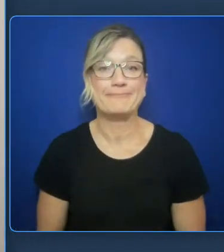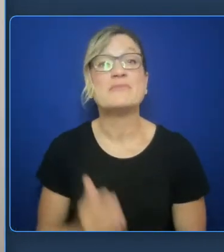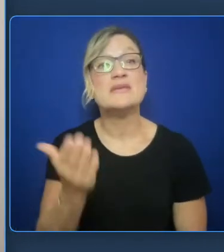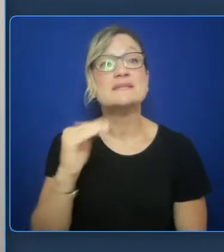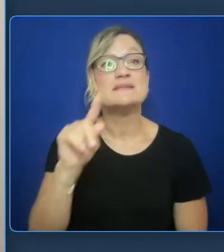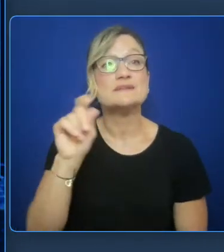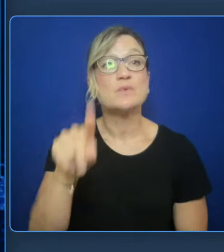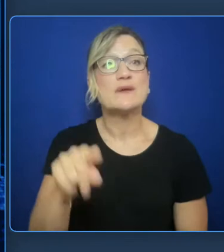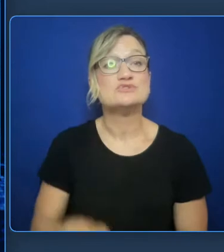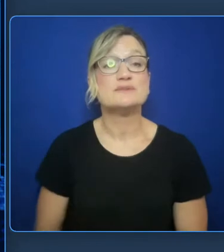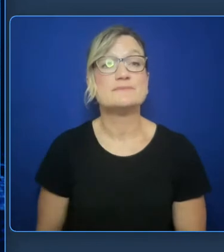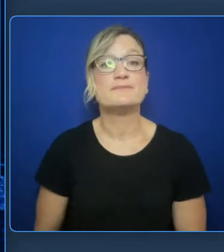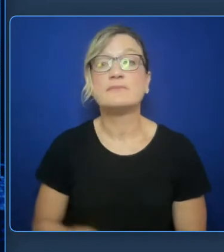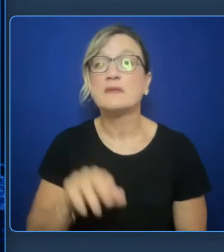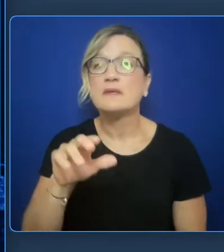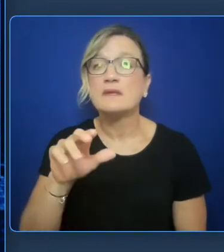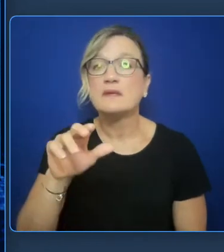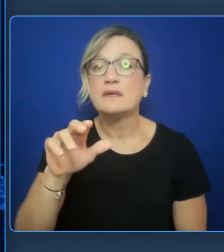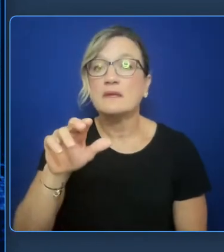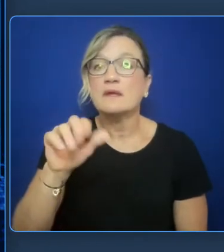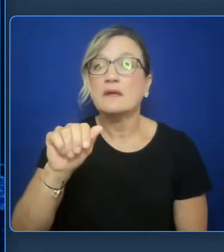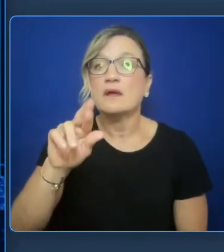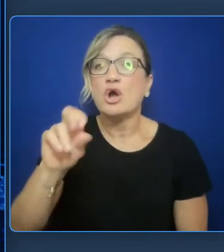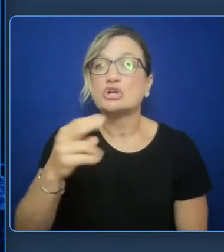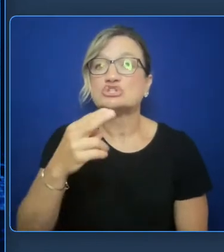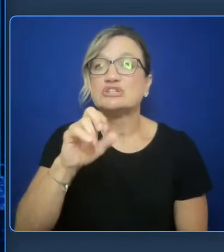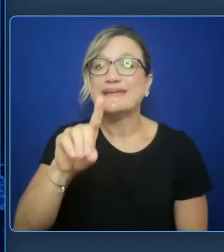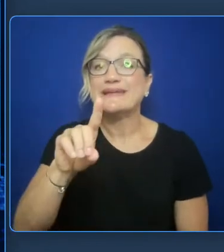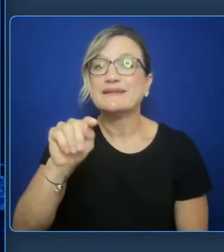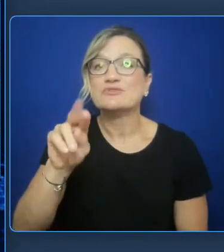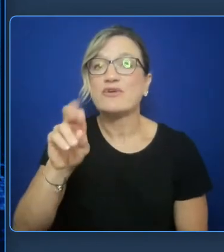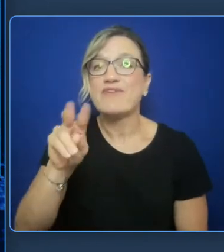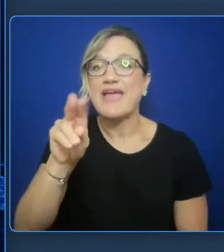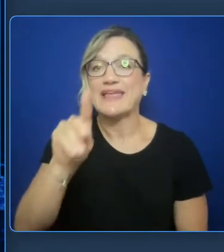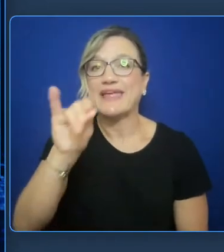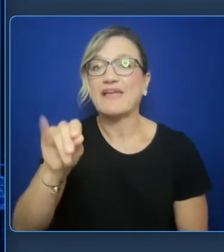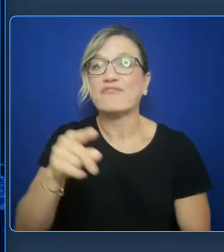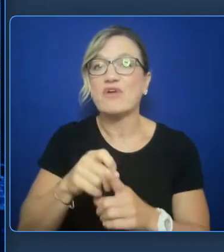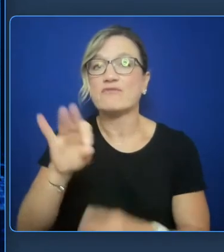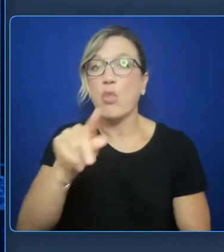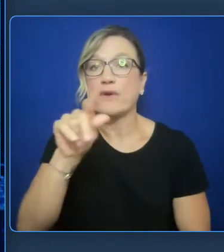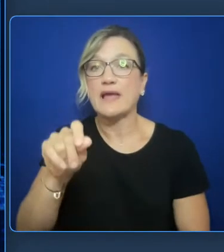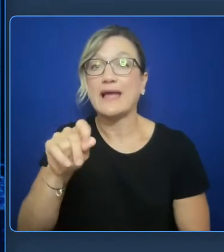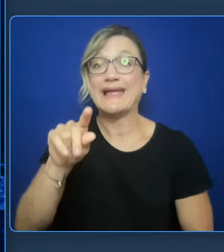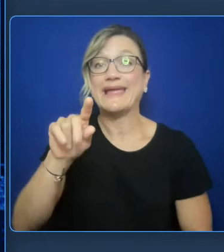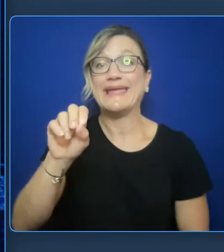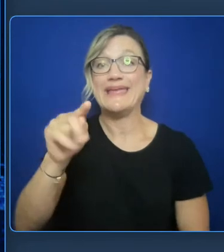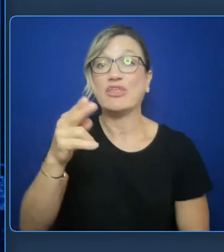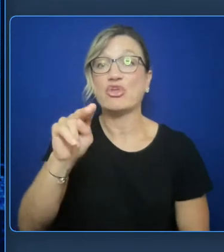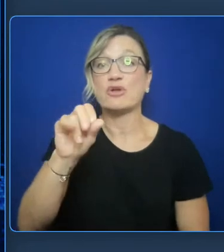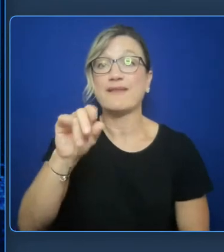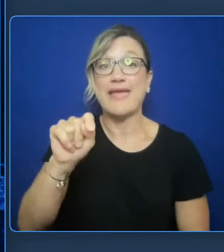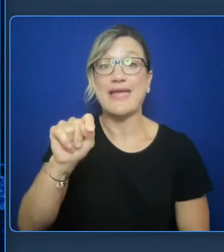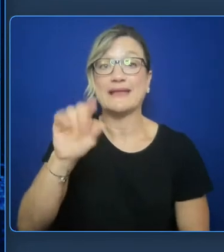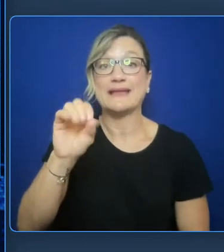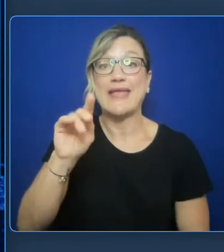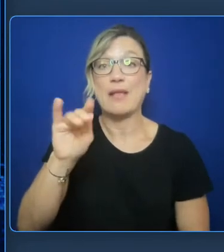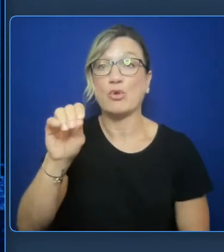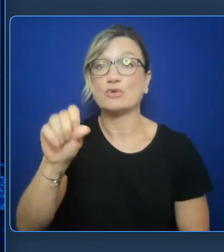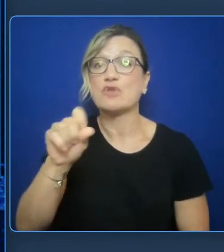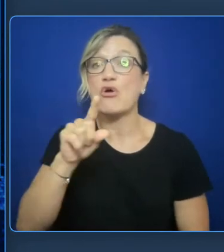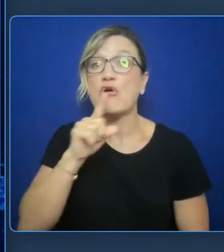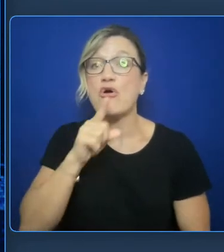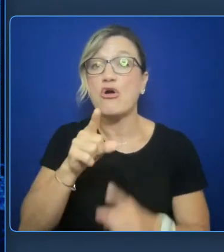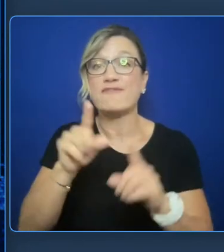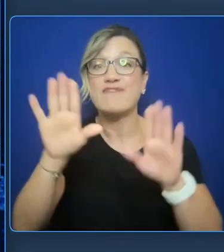Next question. Harshid Trivedi from Daytona Beach, Florida asks, Ethernet cables are fantastic. However, what is your limit